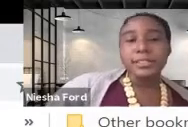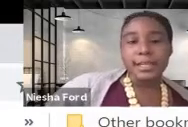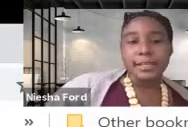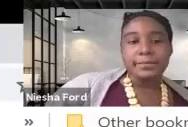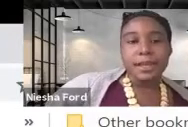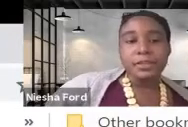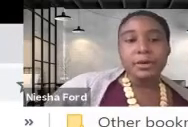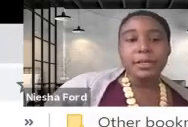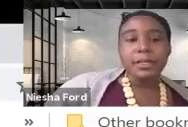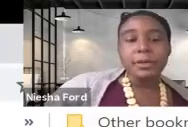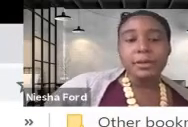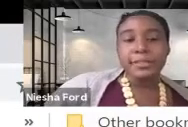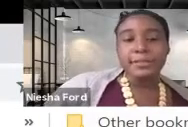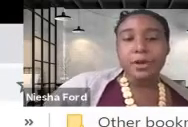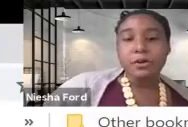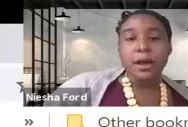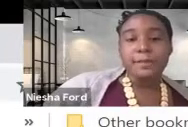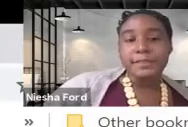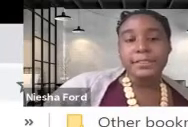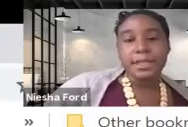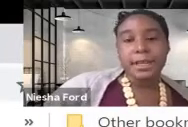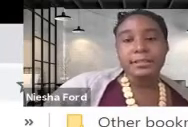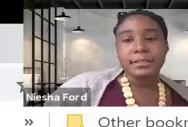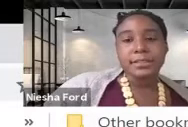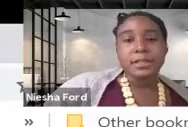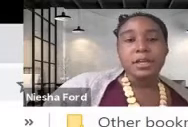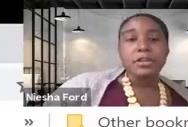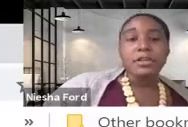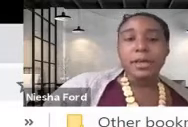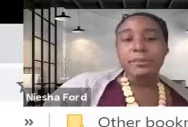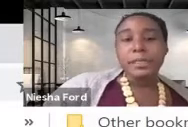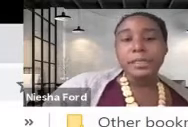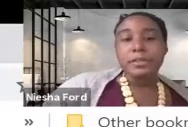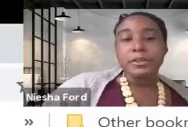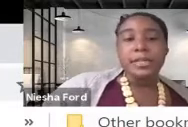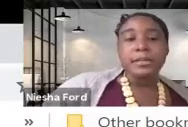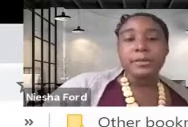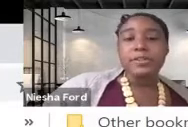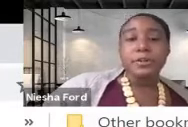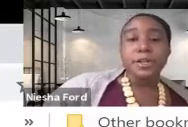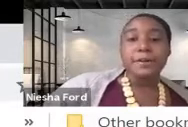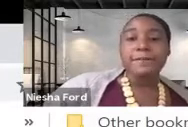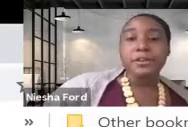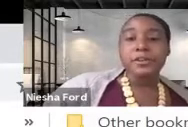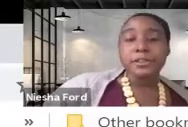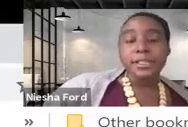COVID-19 just hit, and you are getting requests for home office designs. Your company created a